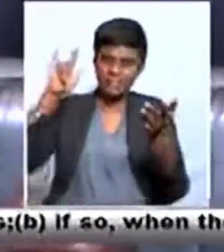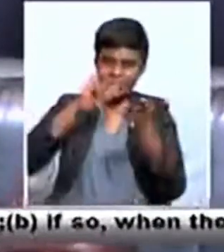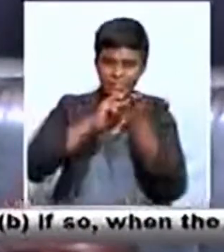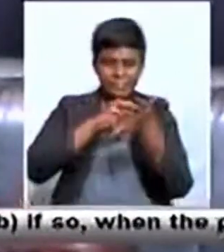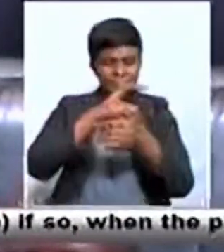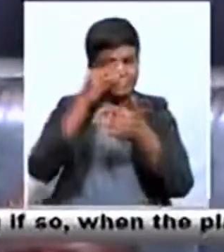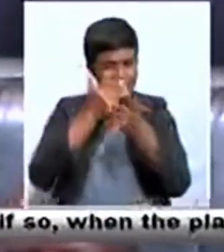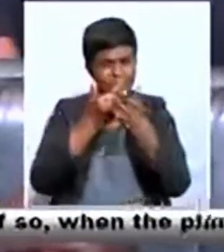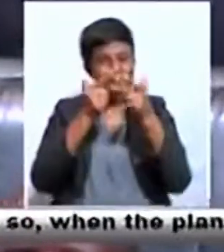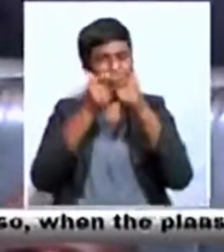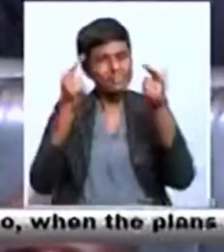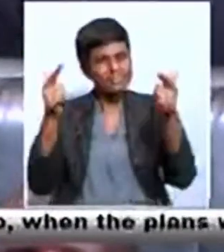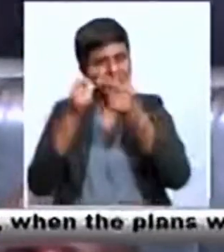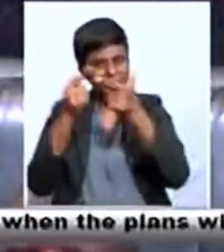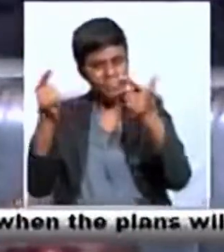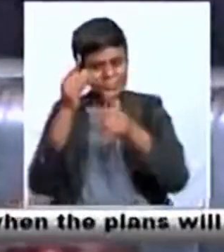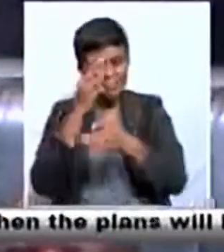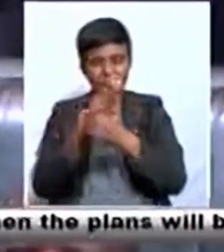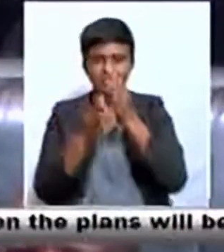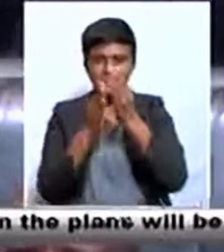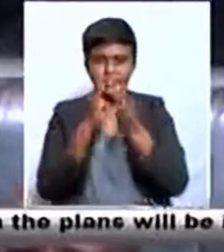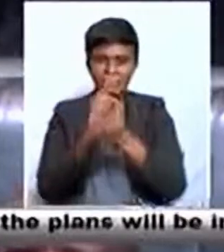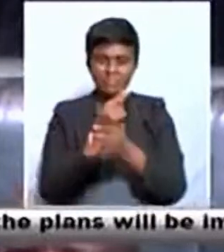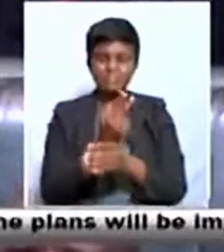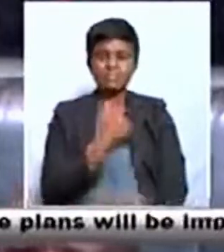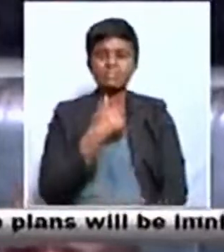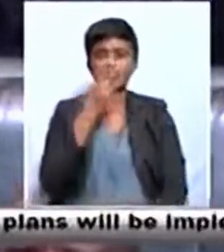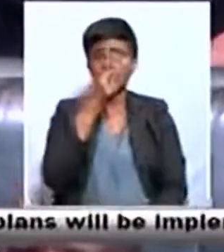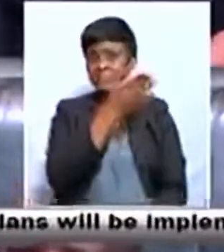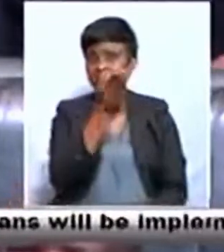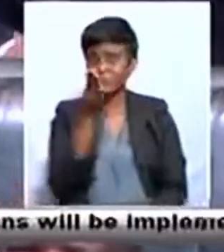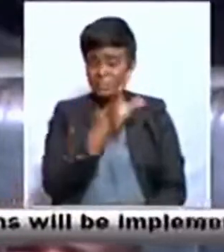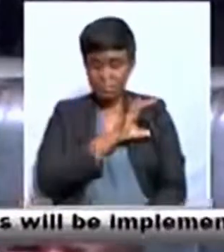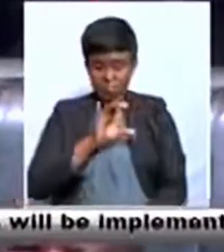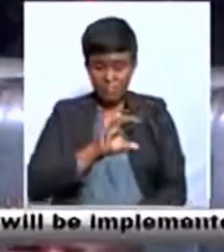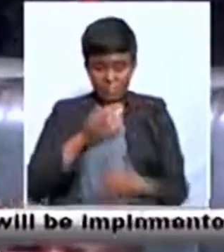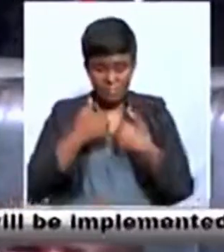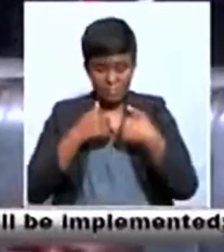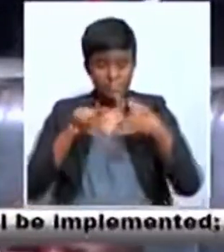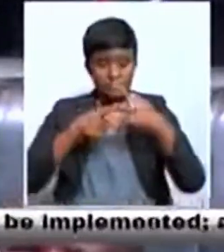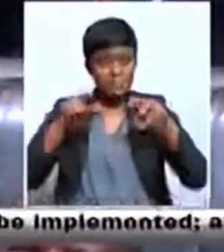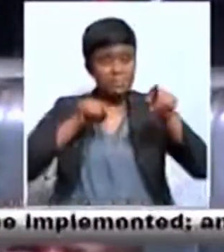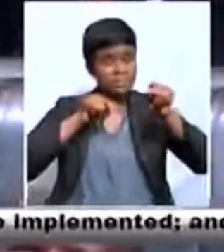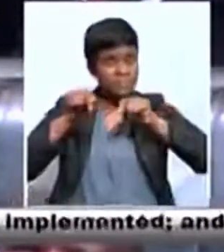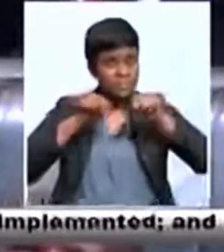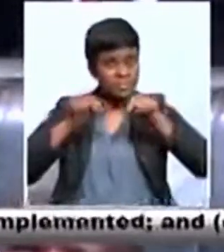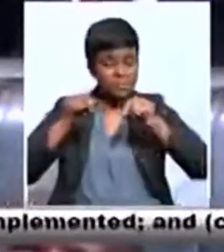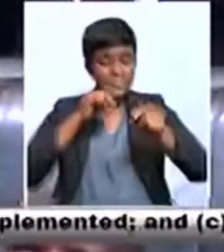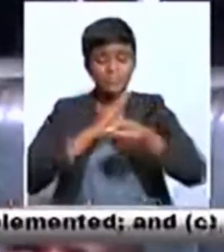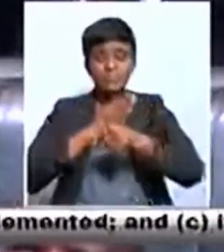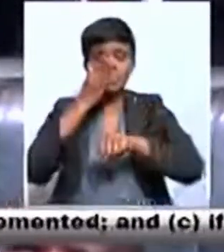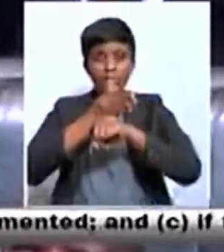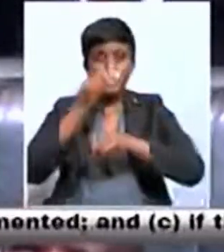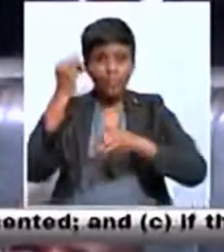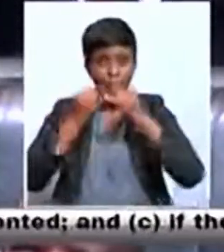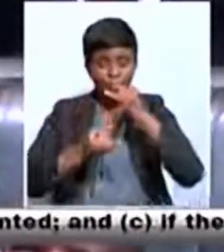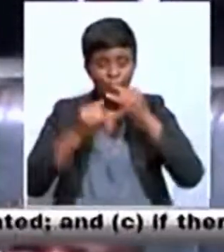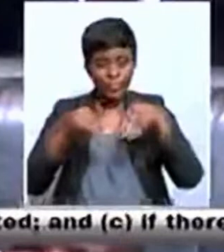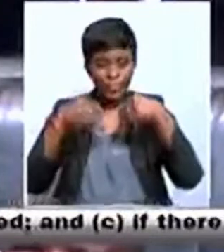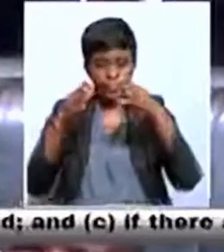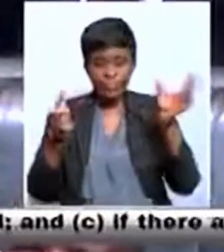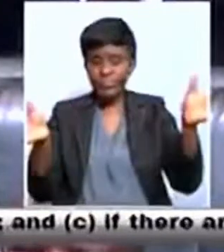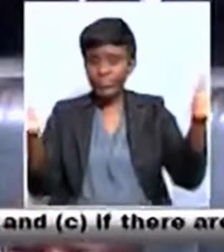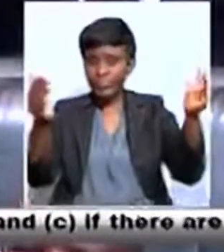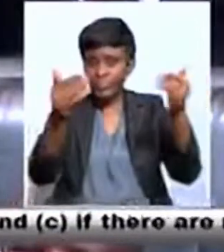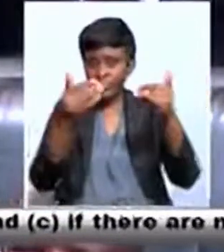these big projects where we have seen these contractors have taken over possession after being given mobilization